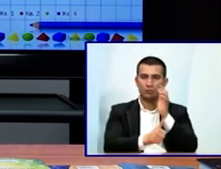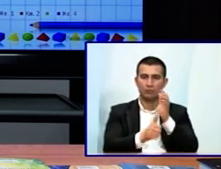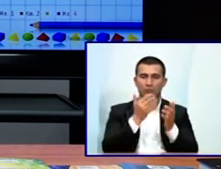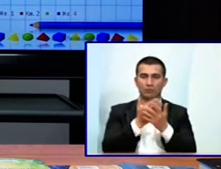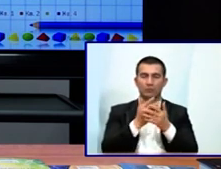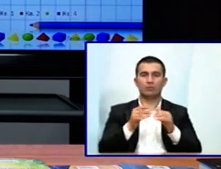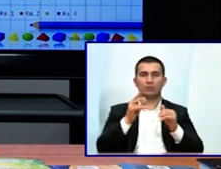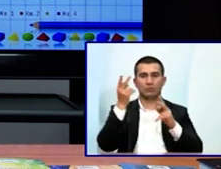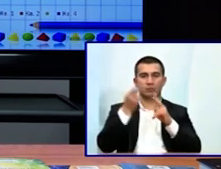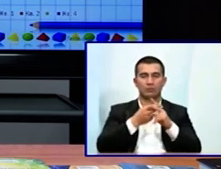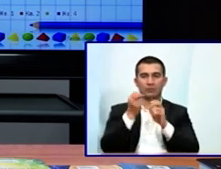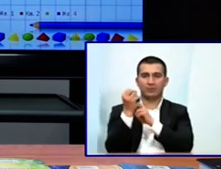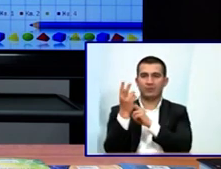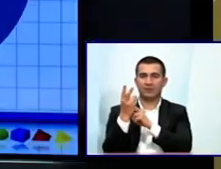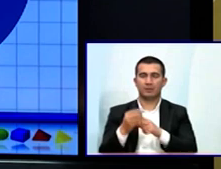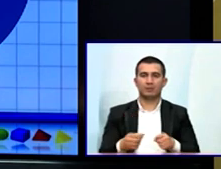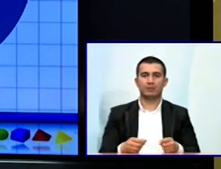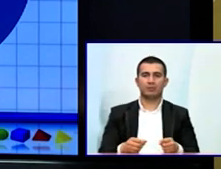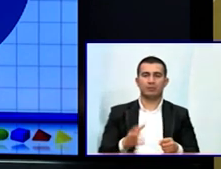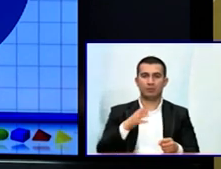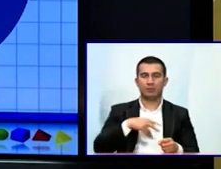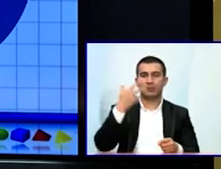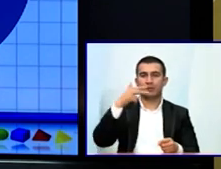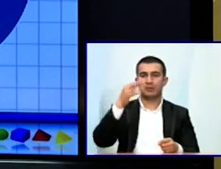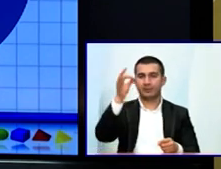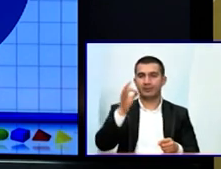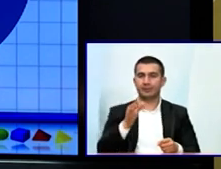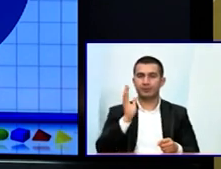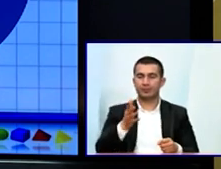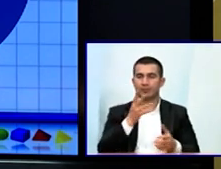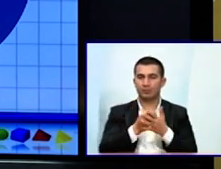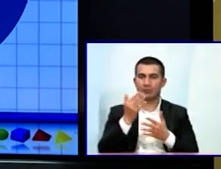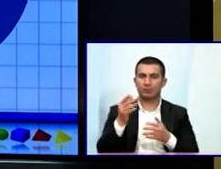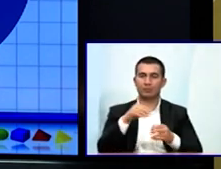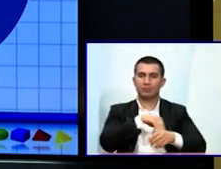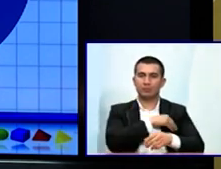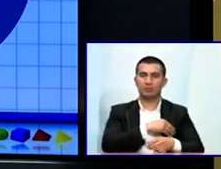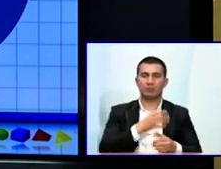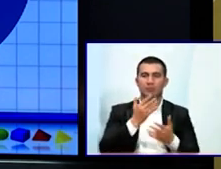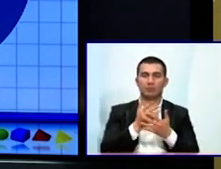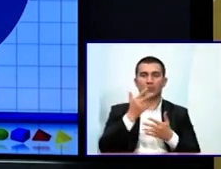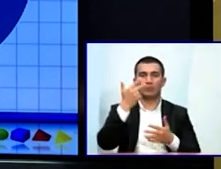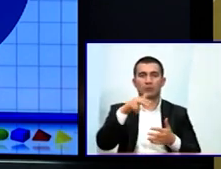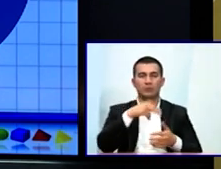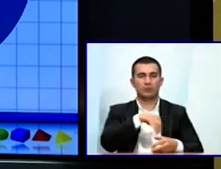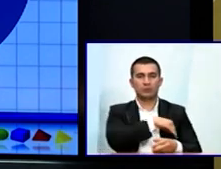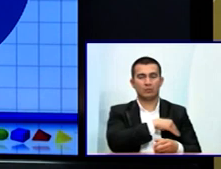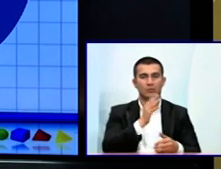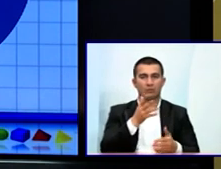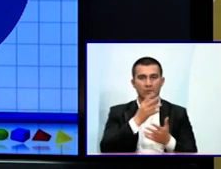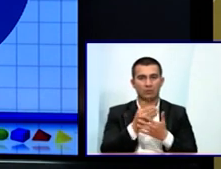12 ga bo'lamiz. Bu yerda 30 gradusga teng bo'ladi. Demak, buning bir qismi 30 gradus. Ana endi